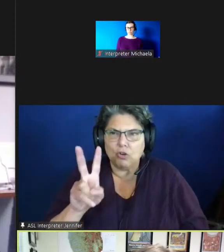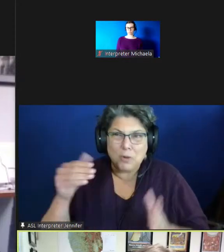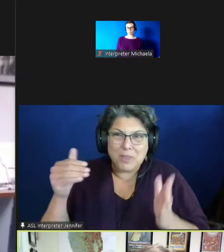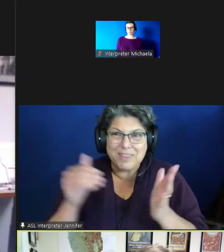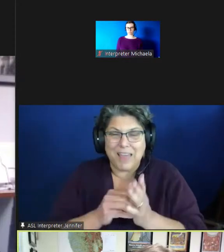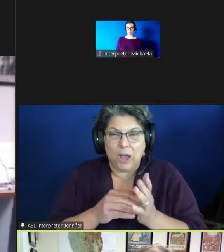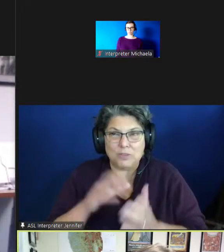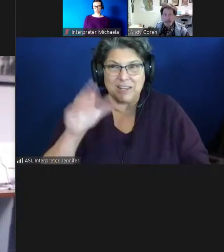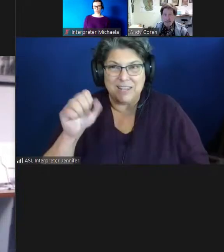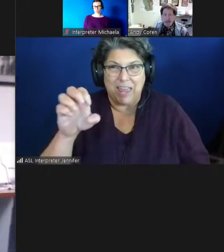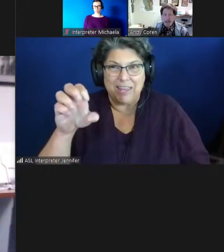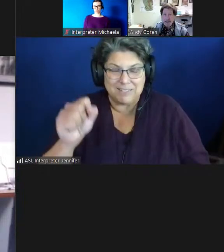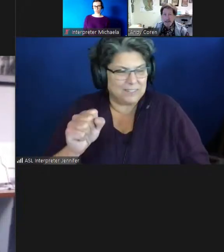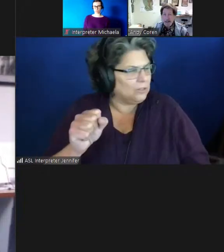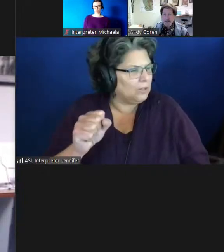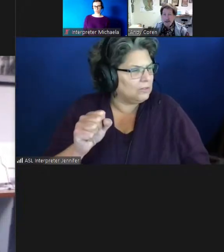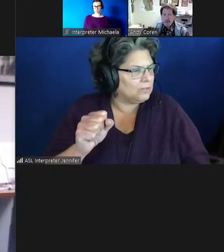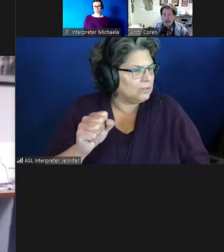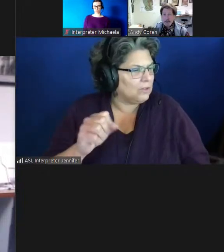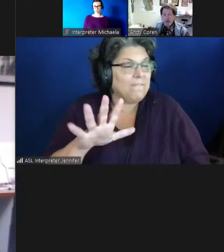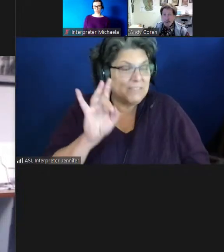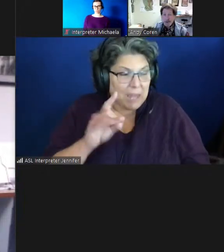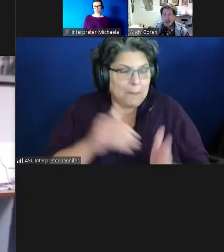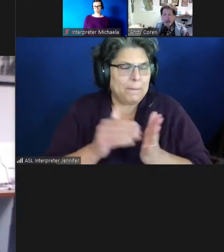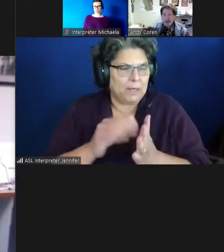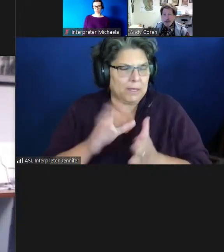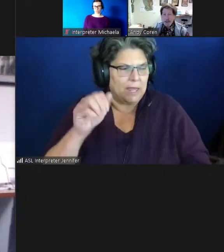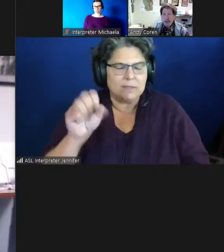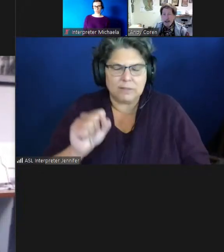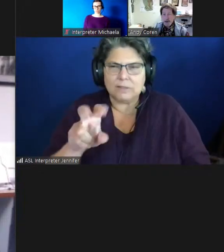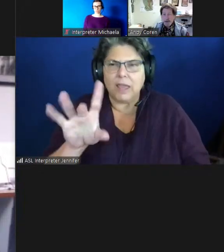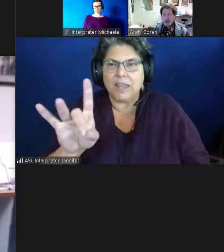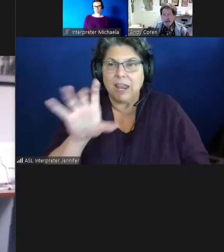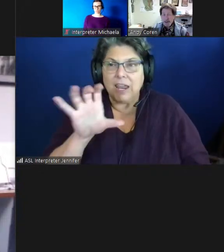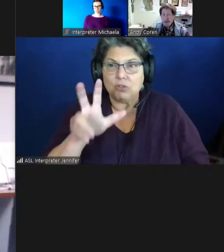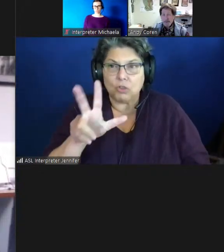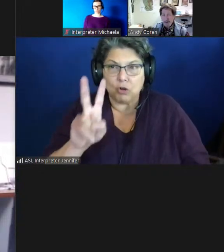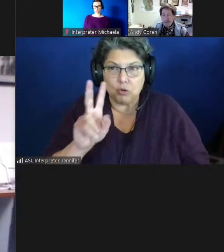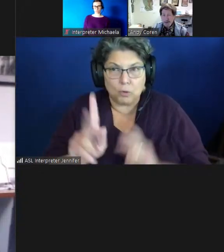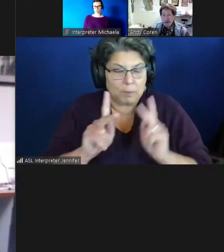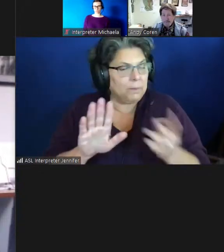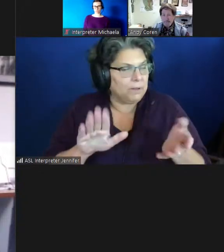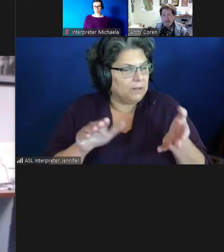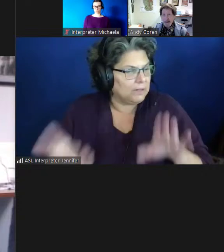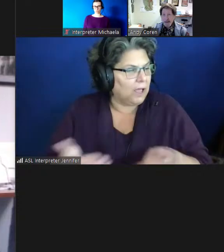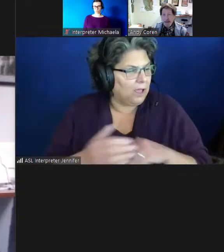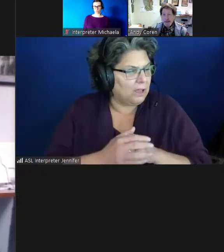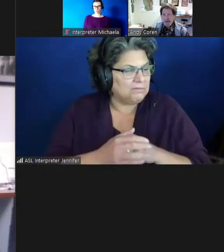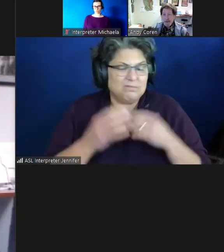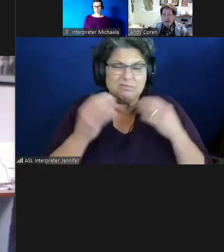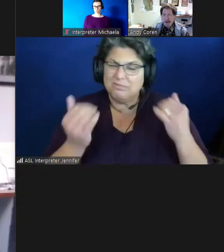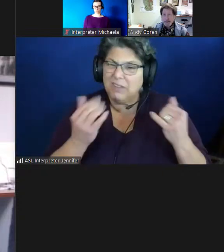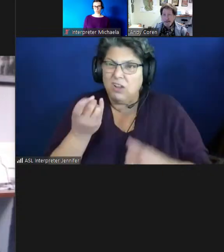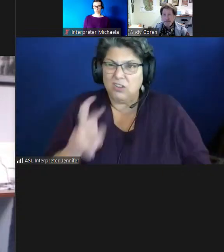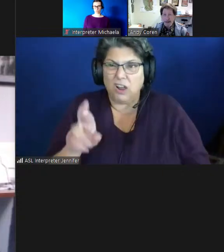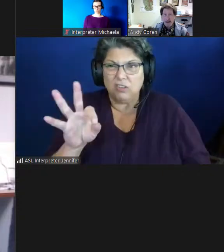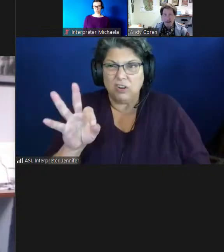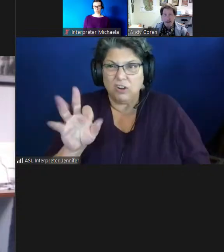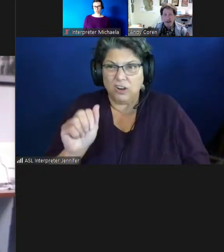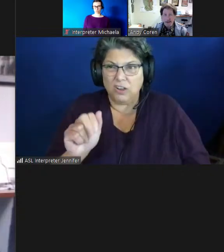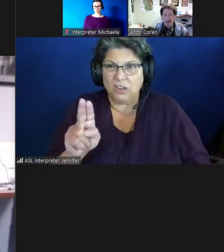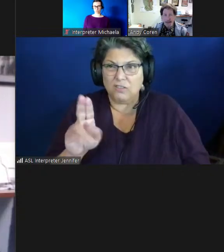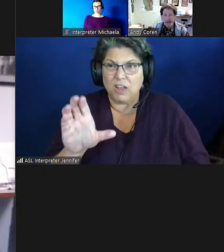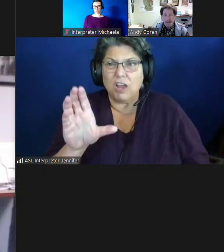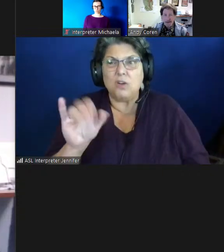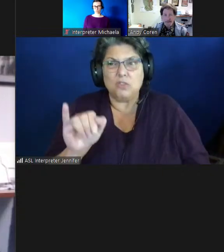new cases, exceeding the peak in last week's winter surge, according to Dr. Fauci. There have been thousands of